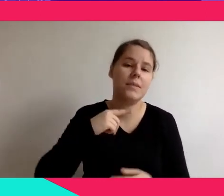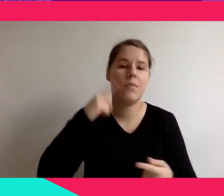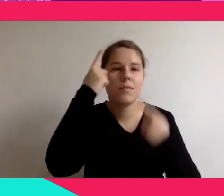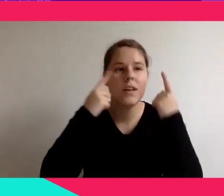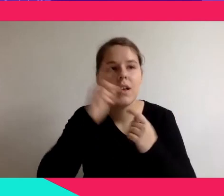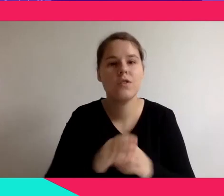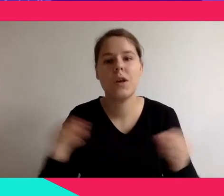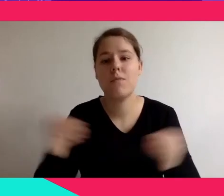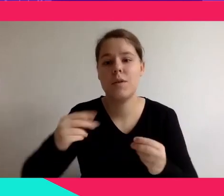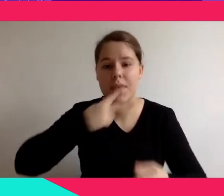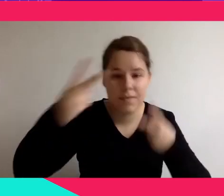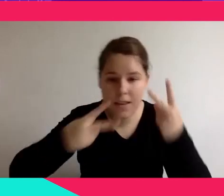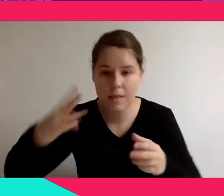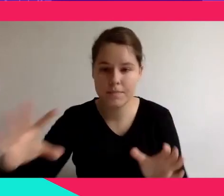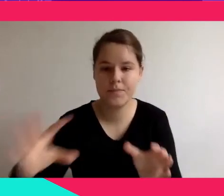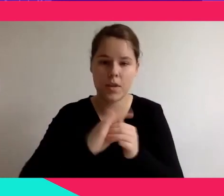What we are